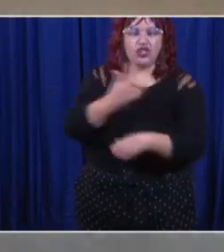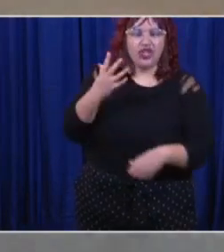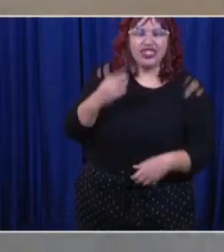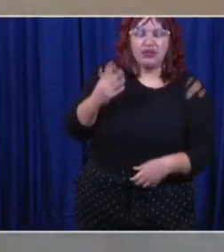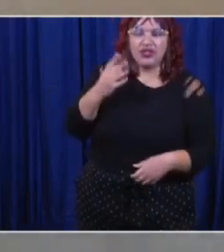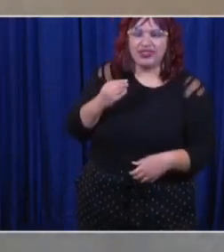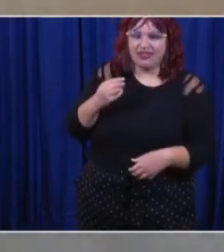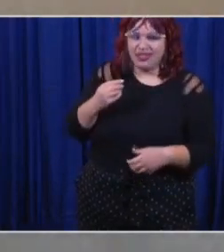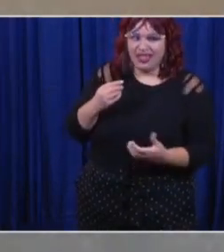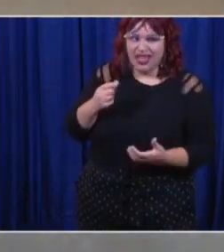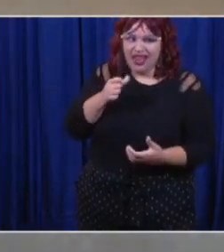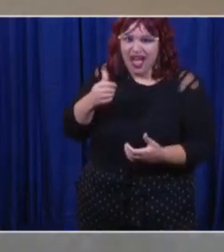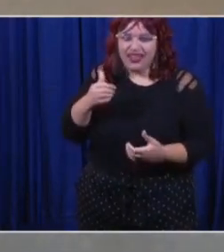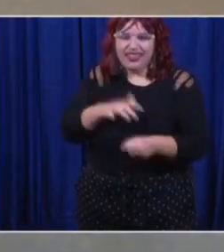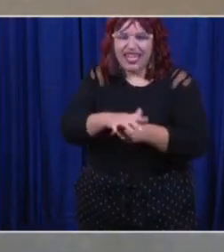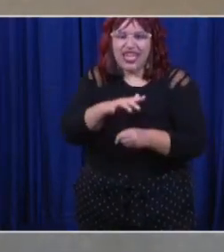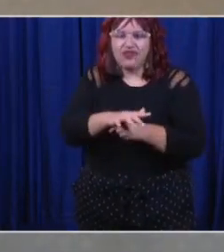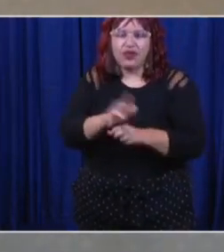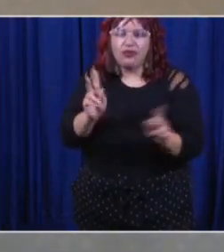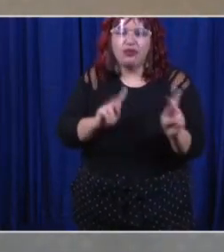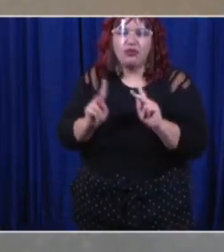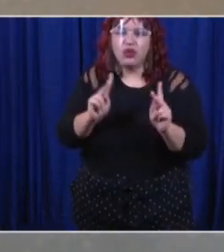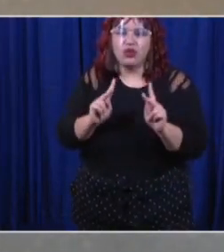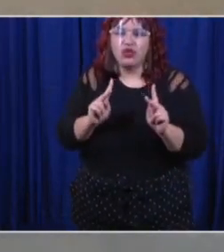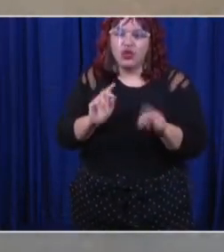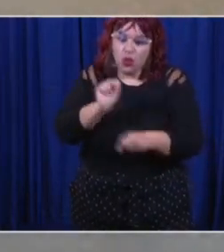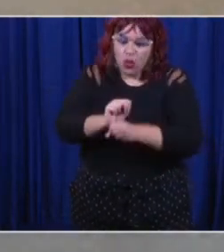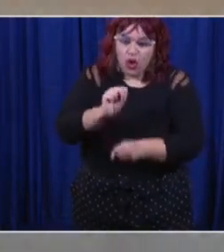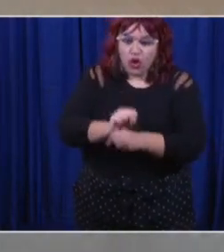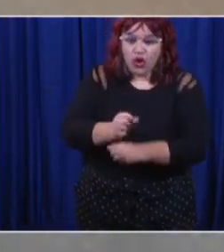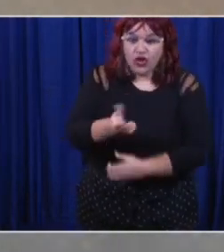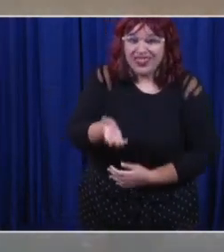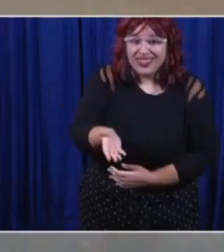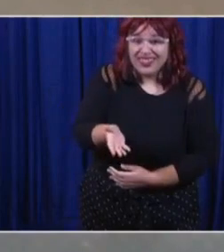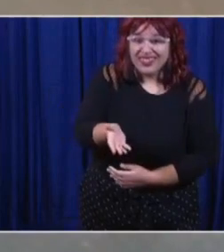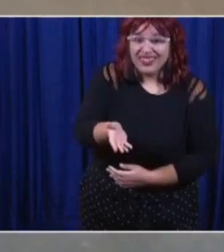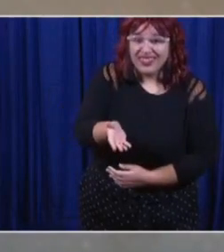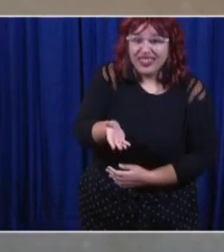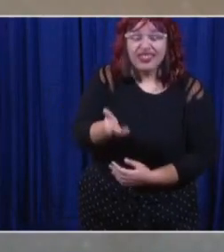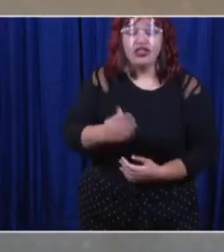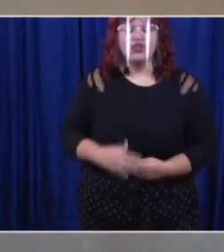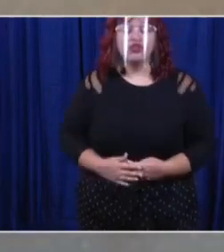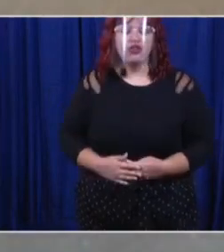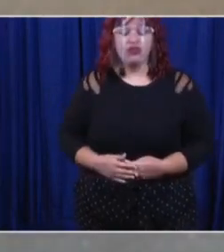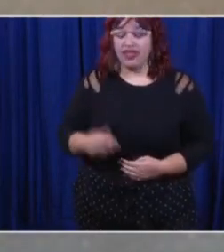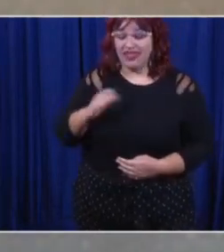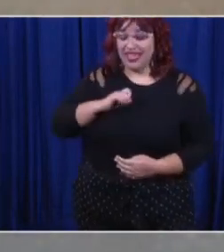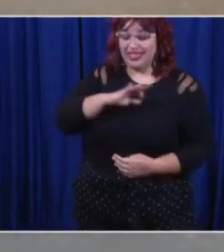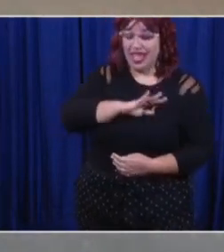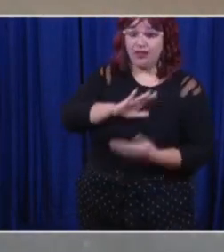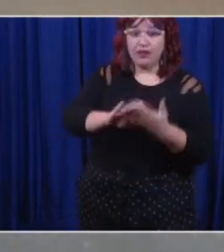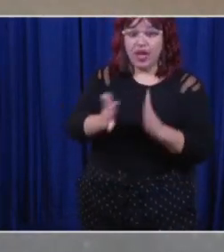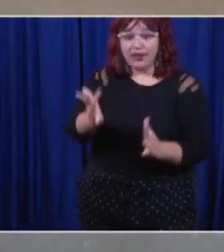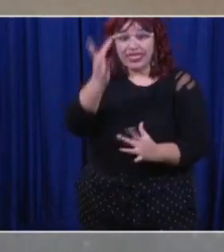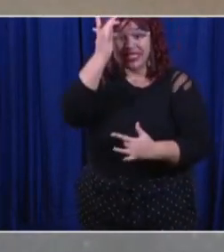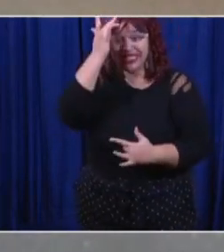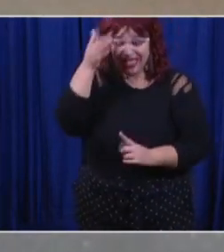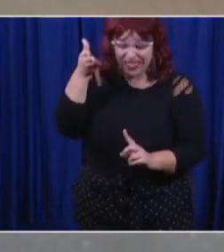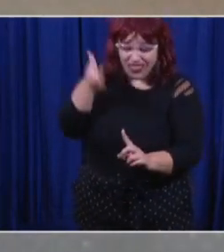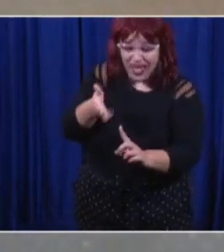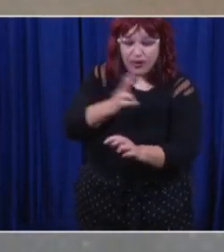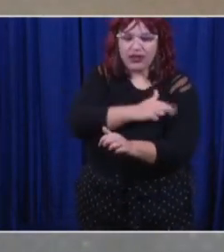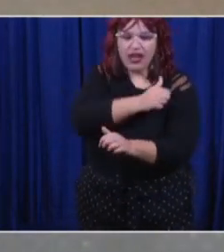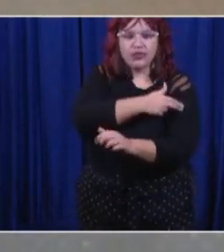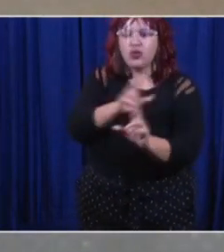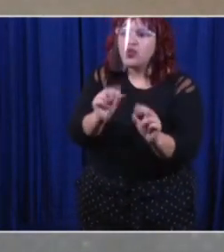they're catching COVID in the hospital. What we're seeing is they're catching it in the community. So what we're asking everybody to do is to really